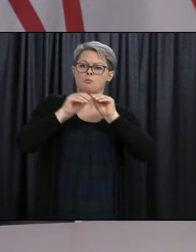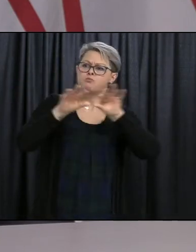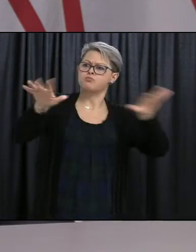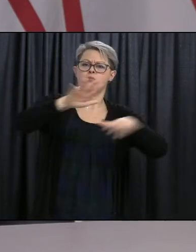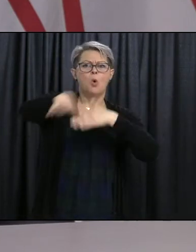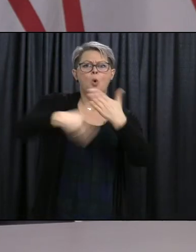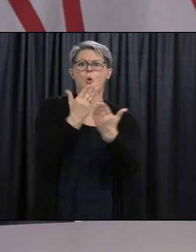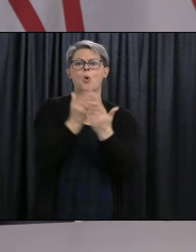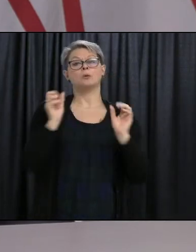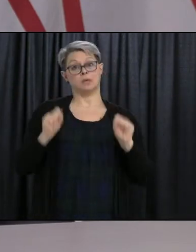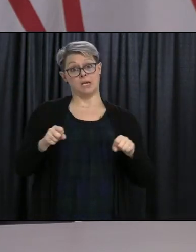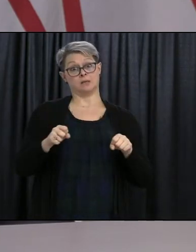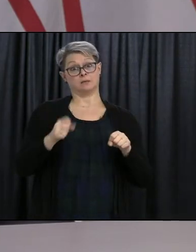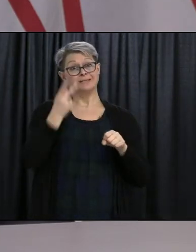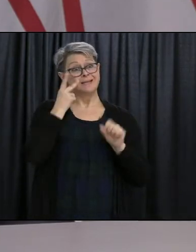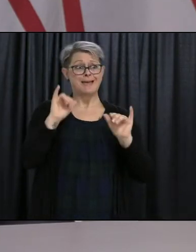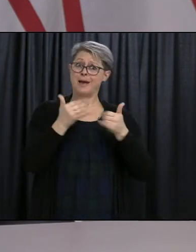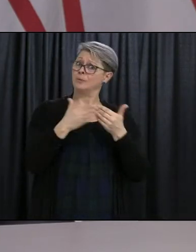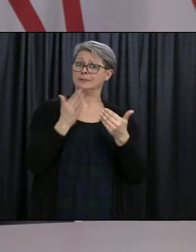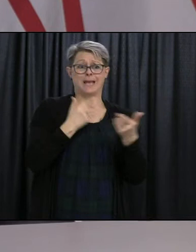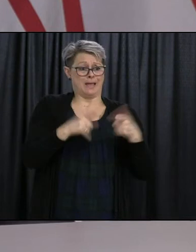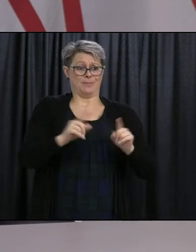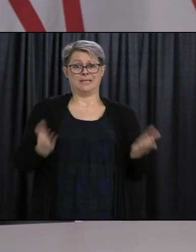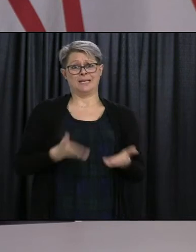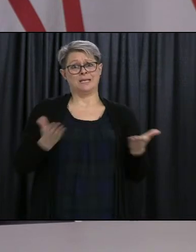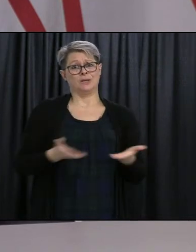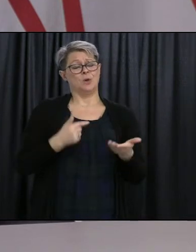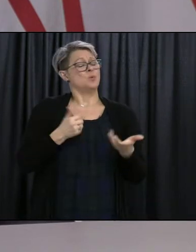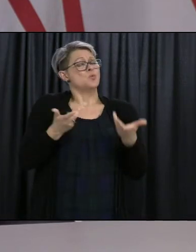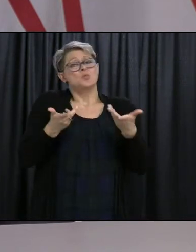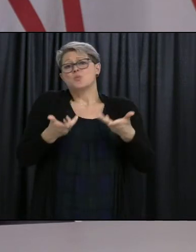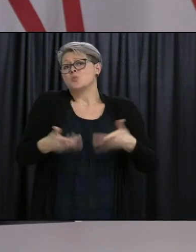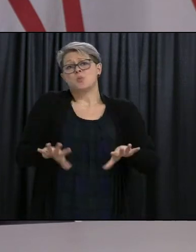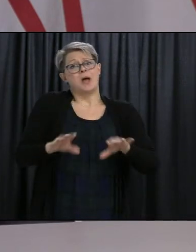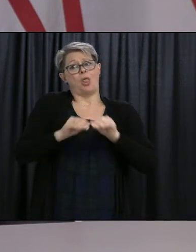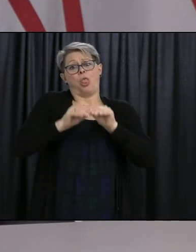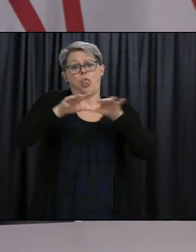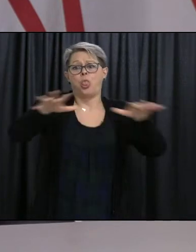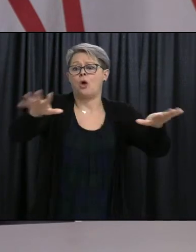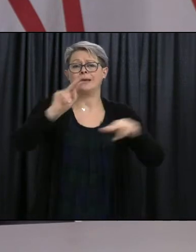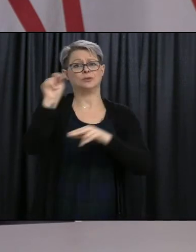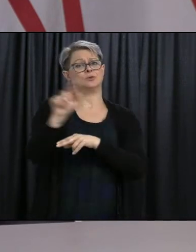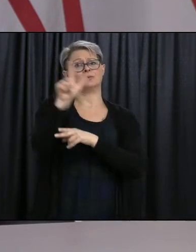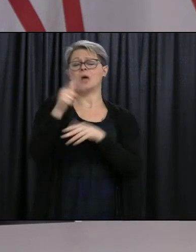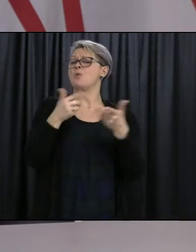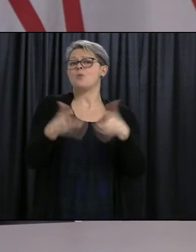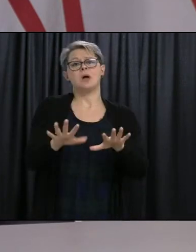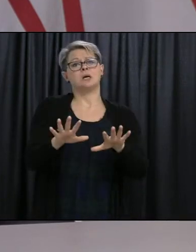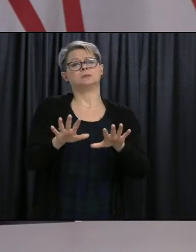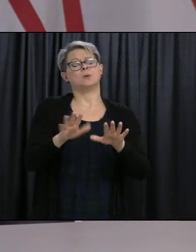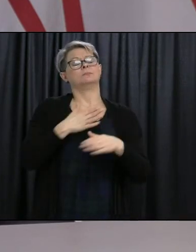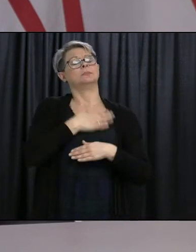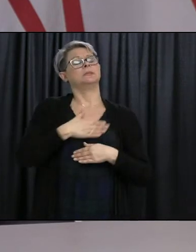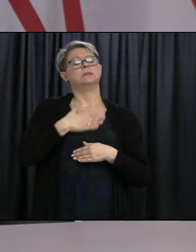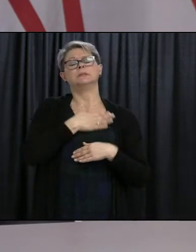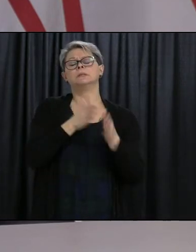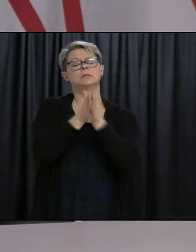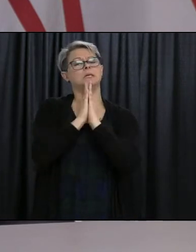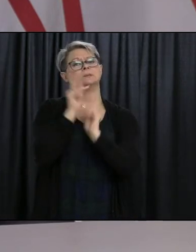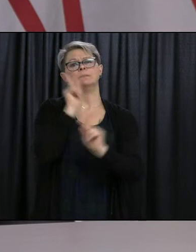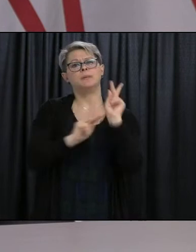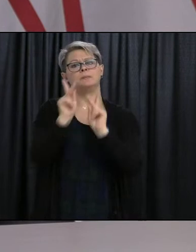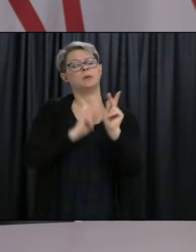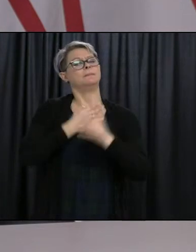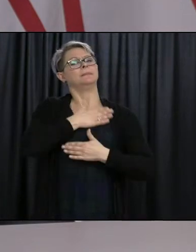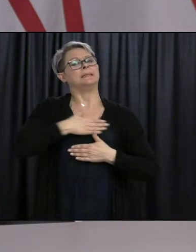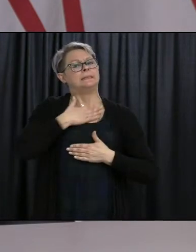anywhere else, and we really don't want that to happen. So we're really asking people to take a really good look